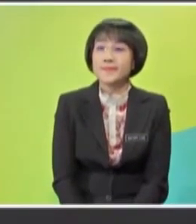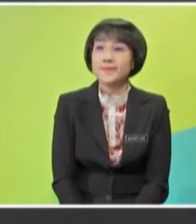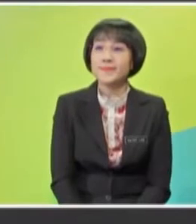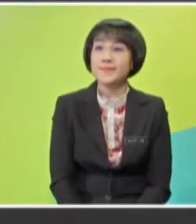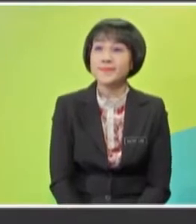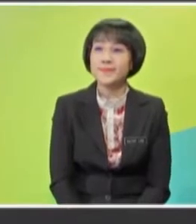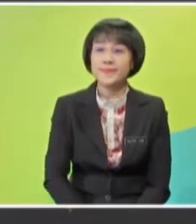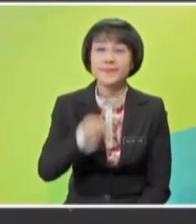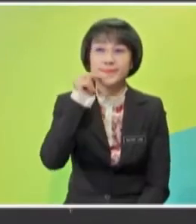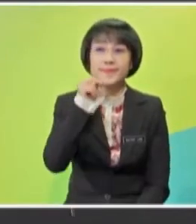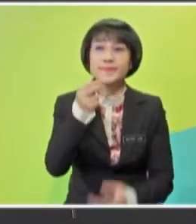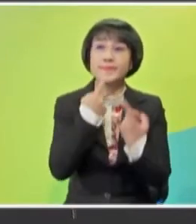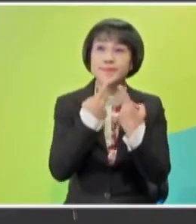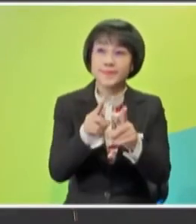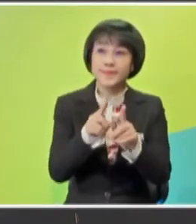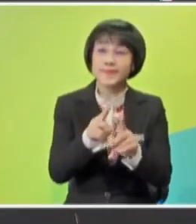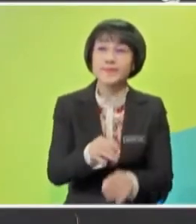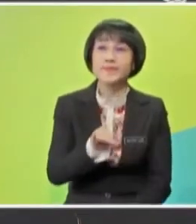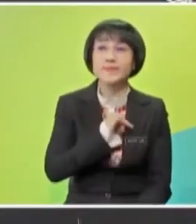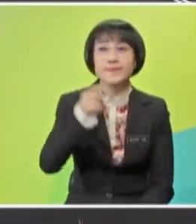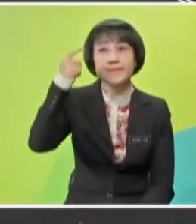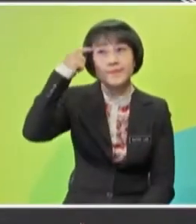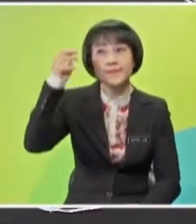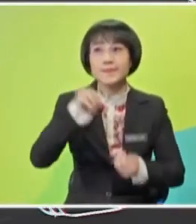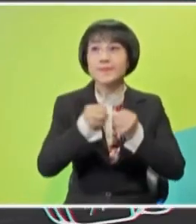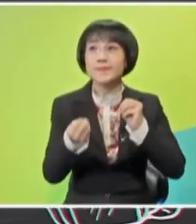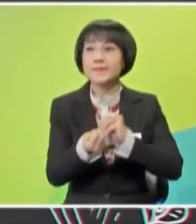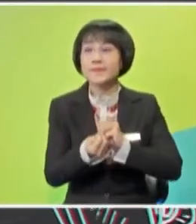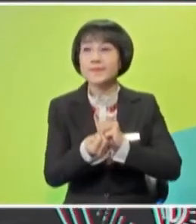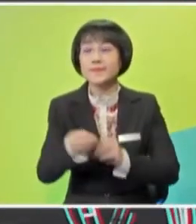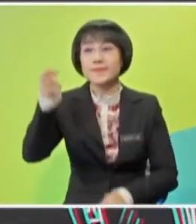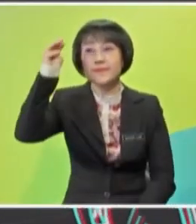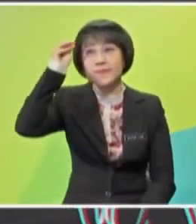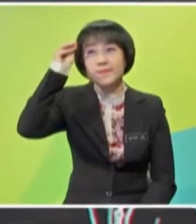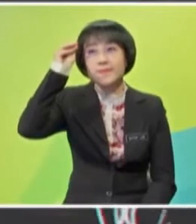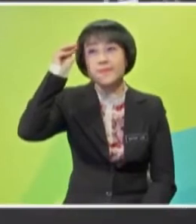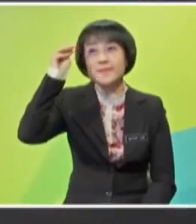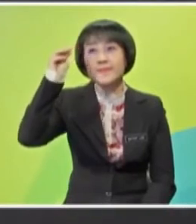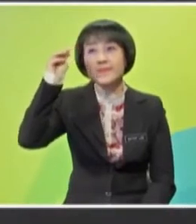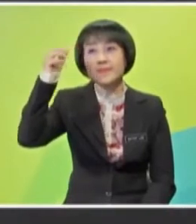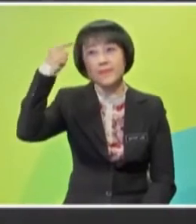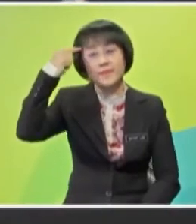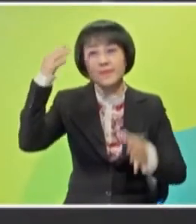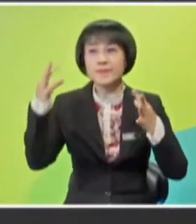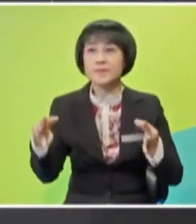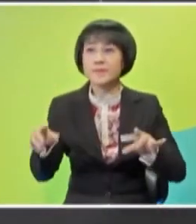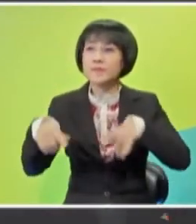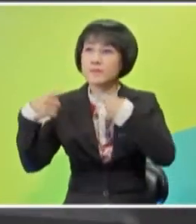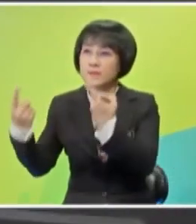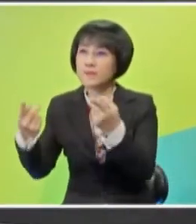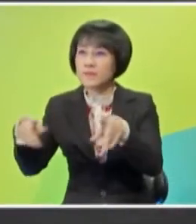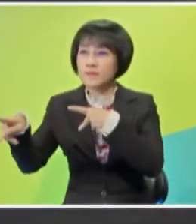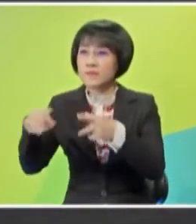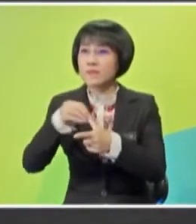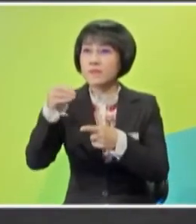I'll go first. I think the problem is Mark has to decide whether to go to the birthday party or study for the